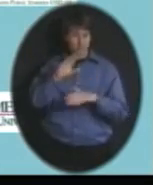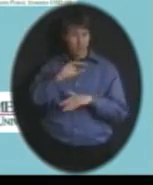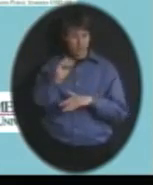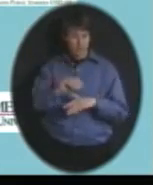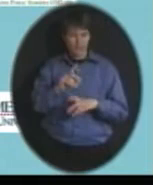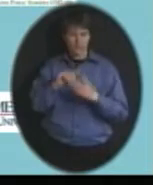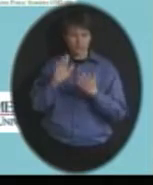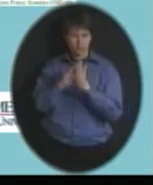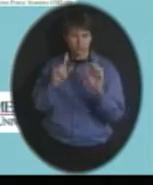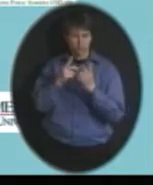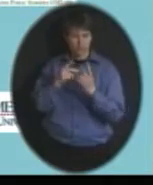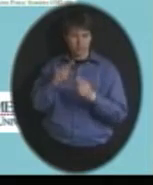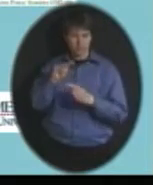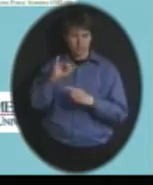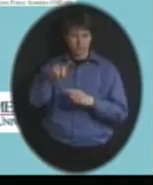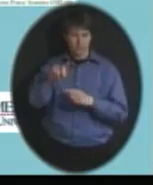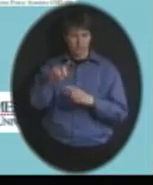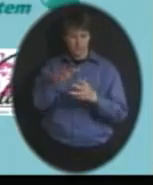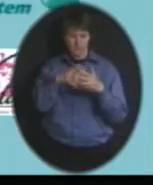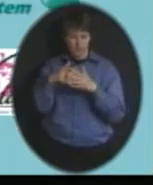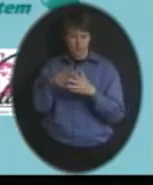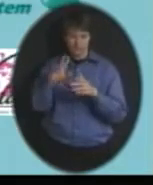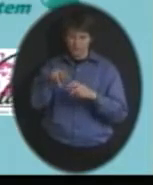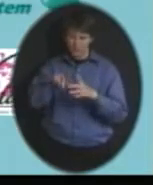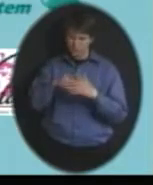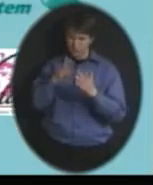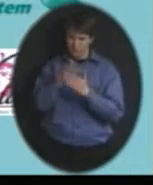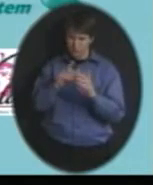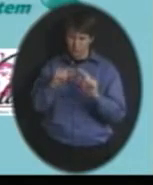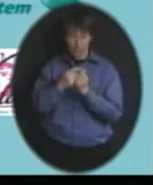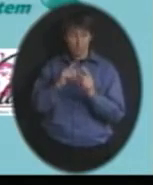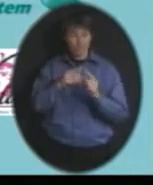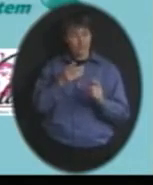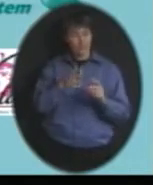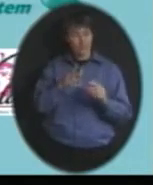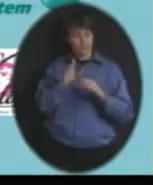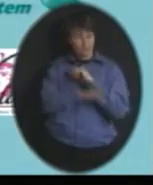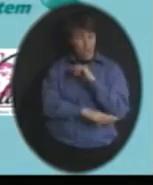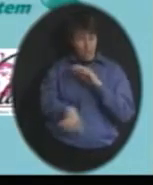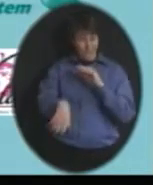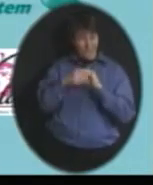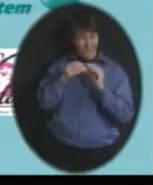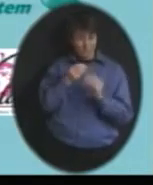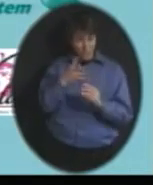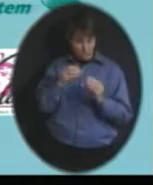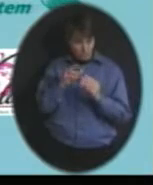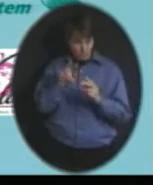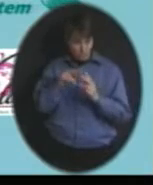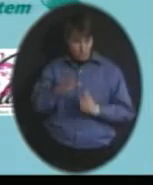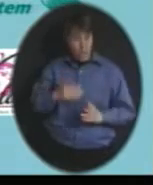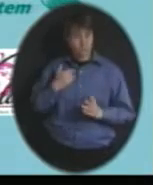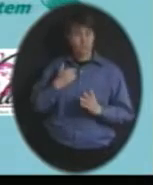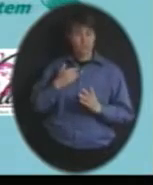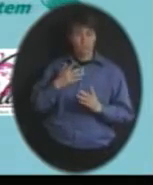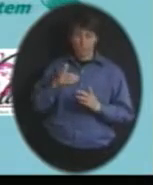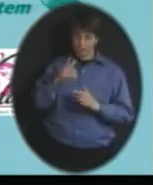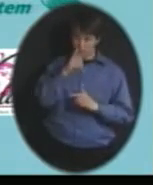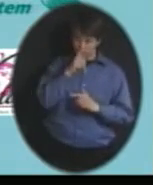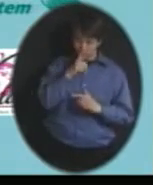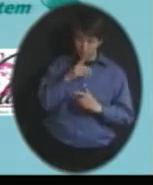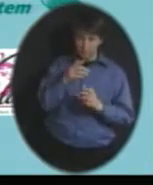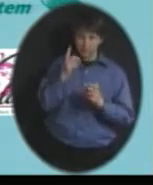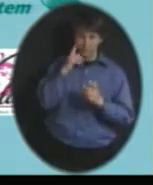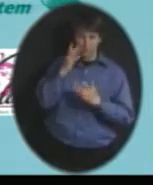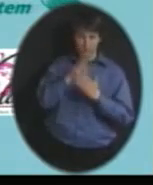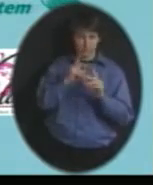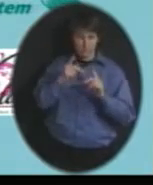District of Mid-America that were originally part of this group. This fall, we had a couple more partners. We were at a luncheon with some folks from Variety of